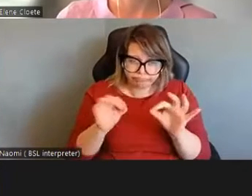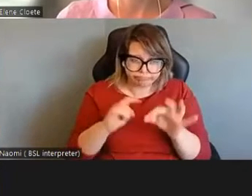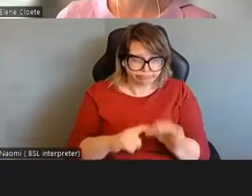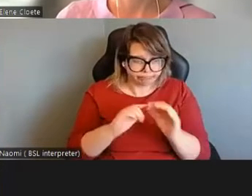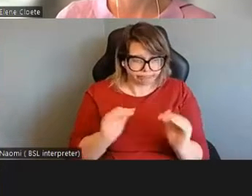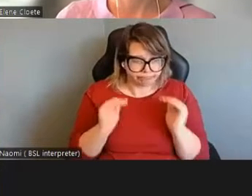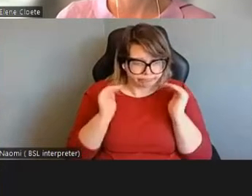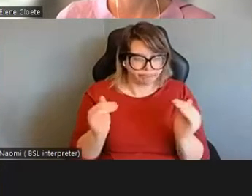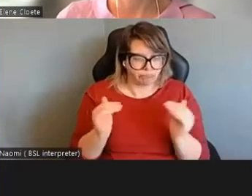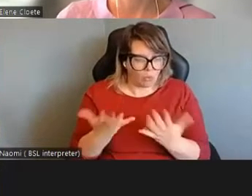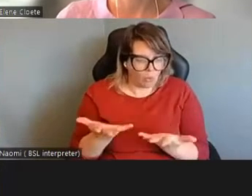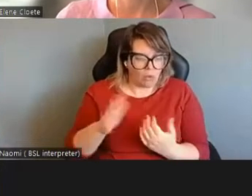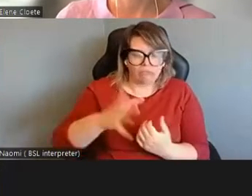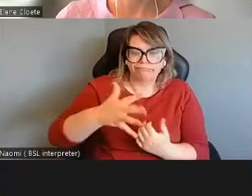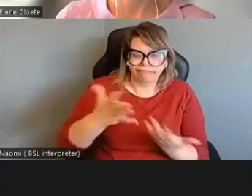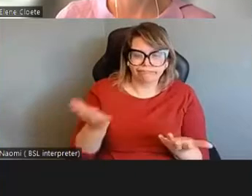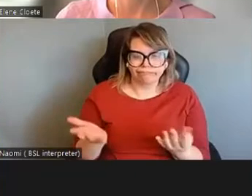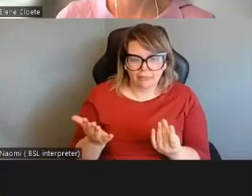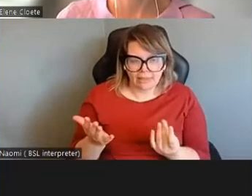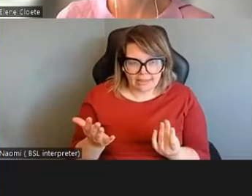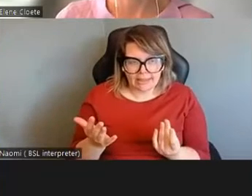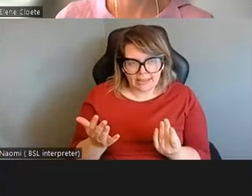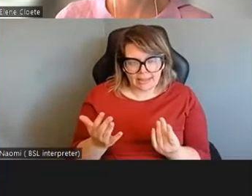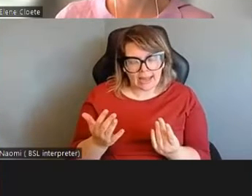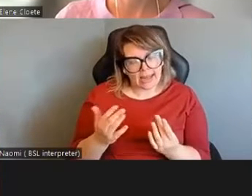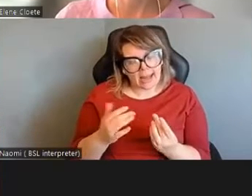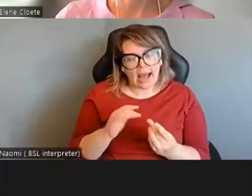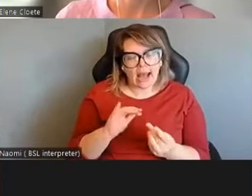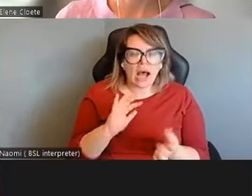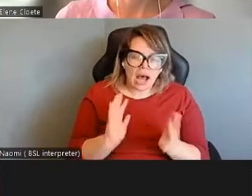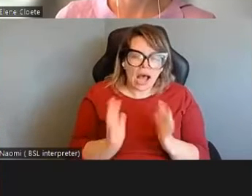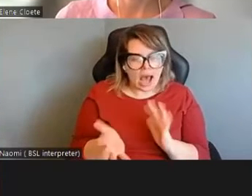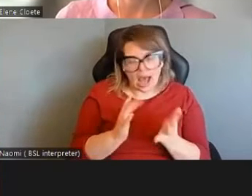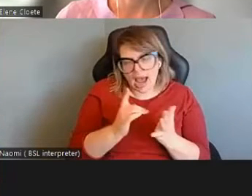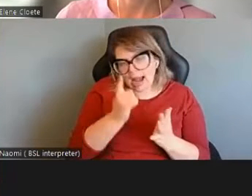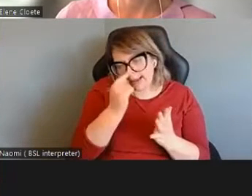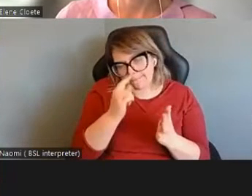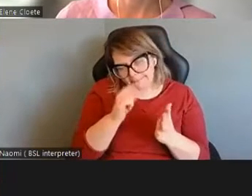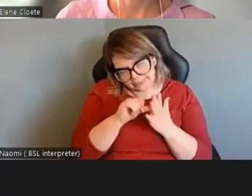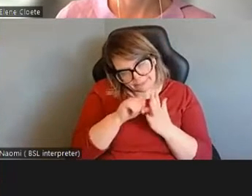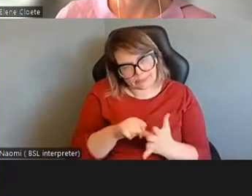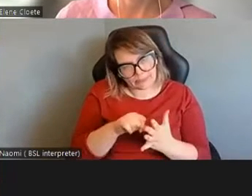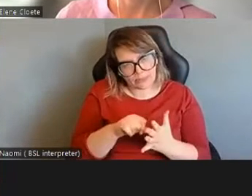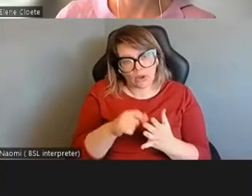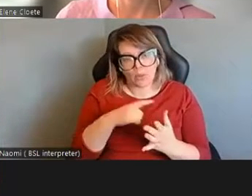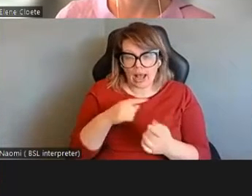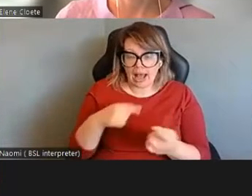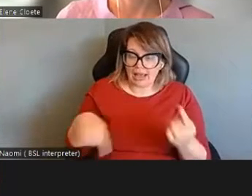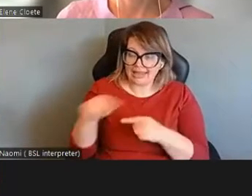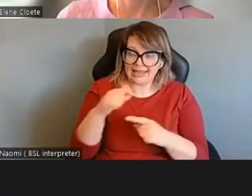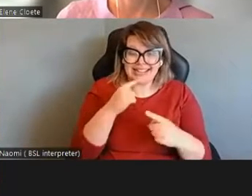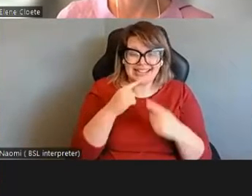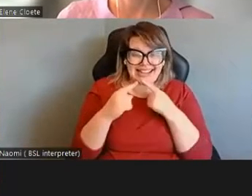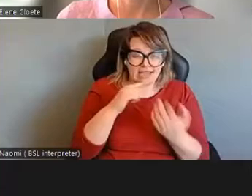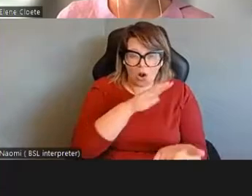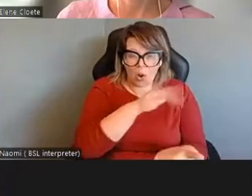this is not always that big of a challenge, because if the data collectors were also involved in the formulation